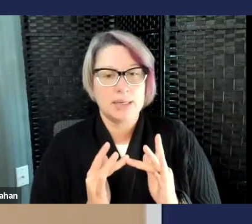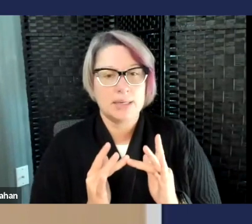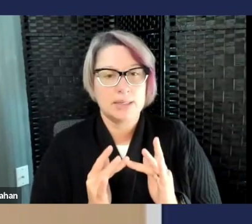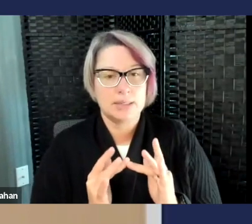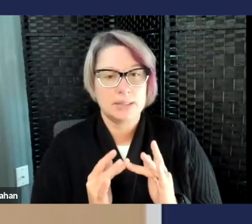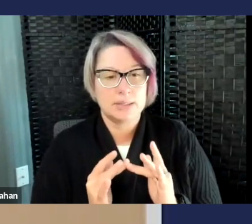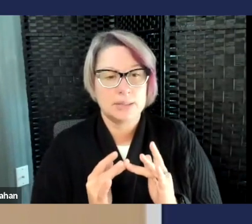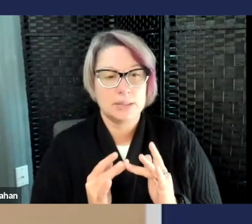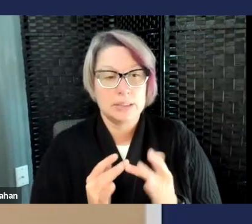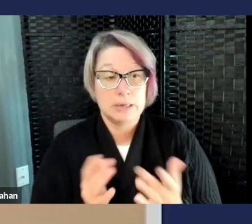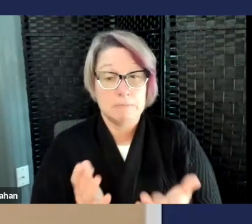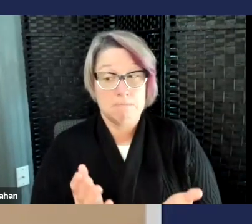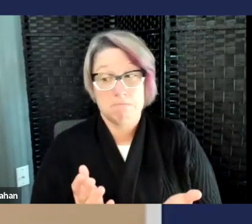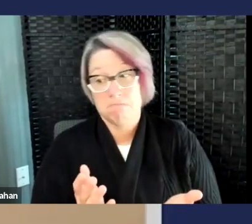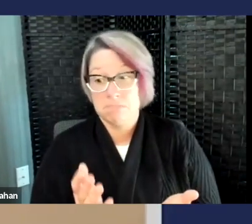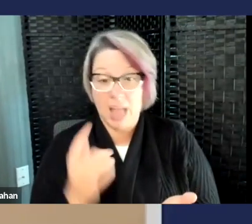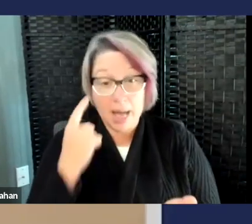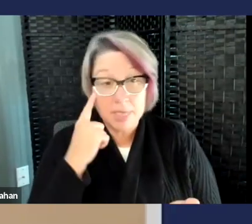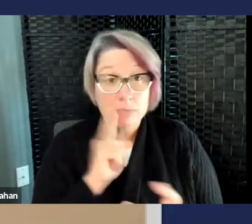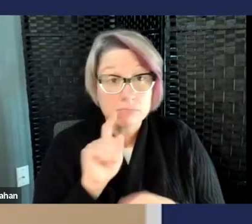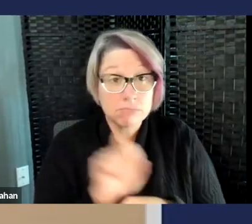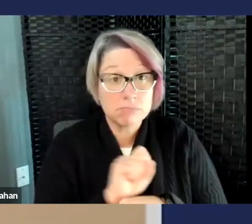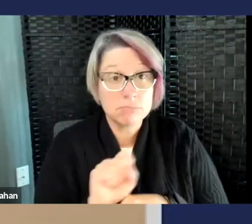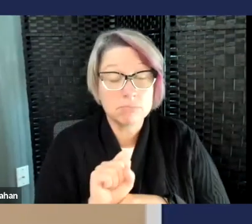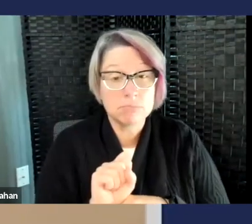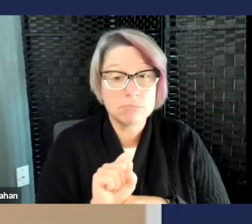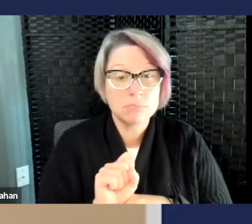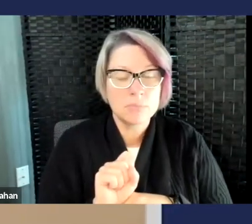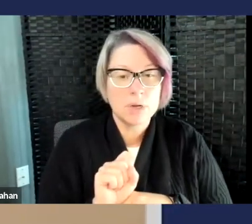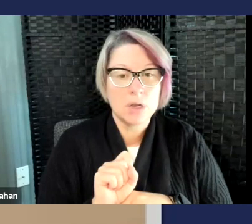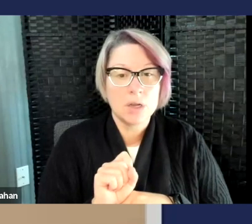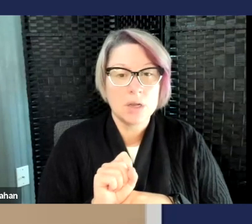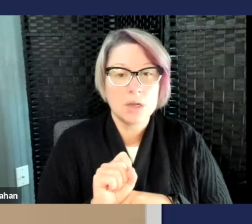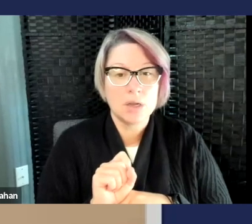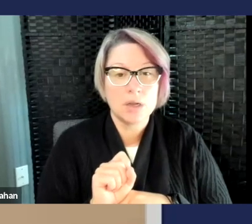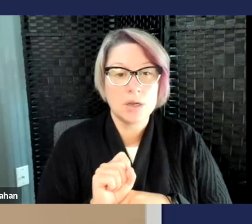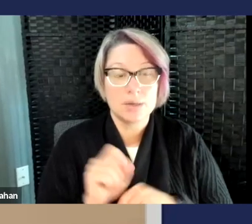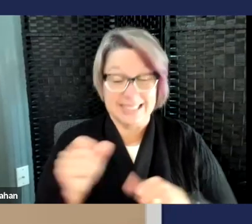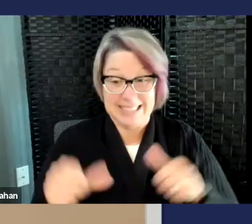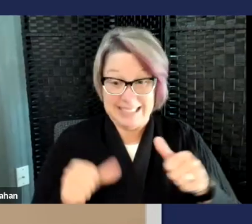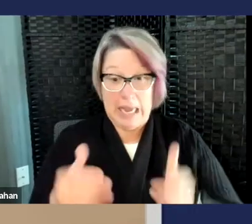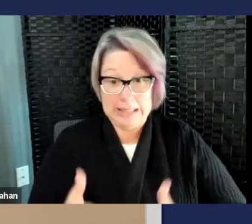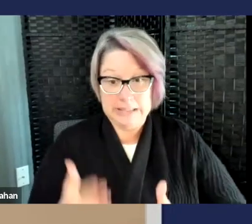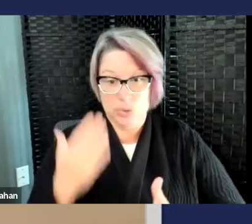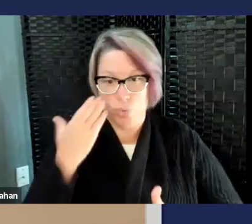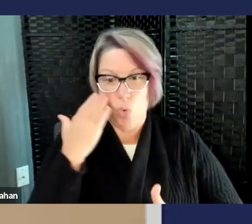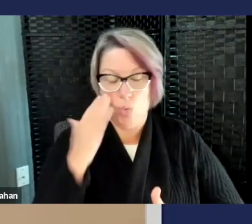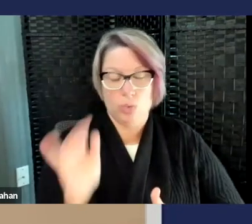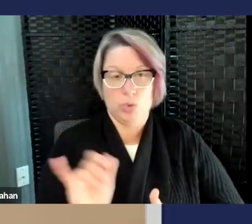Because I think it is, and it's not just me. This is what scientists know this as well.